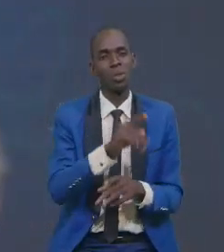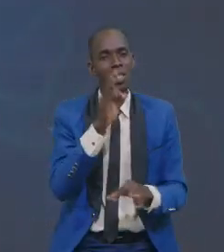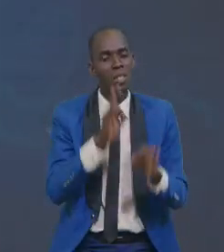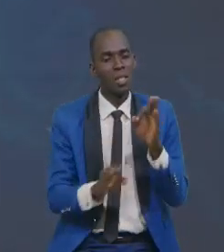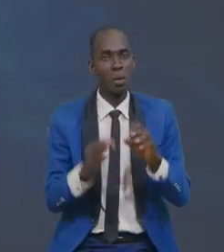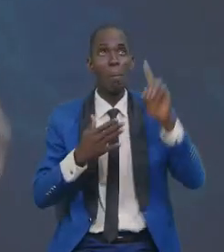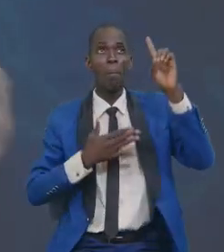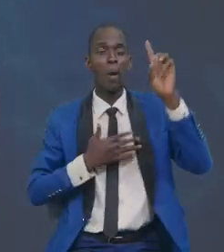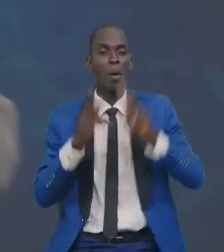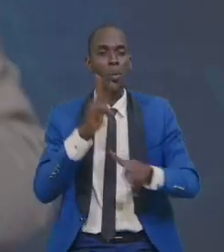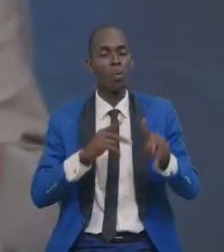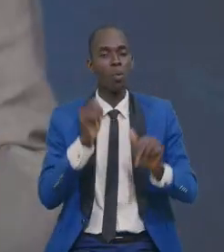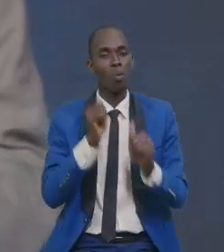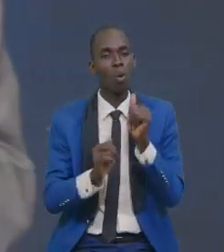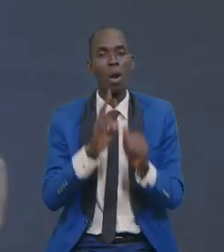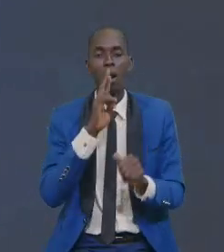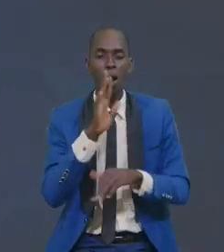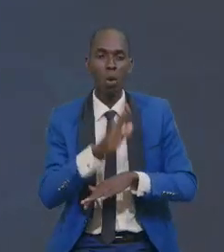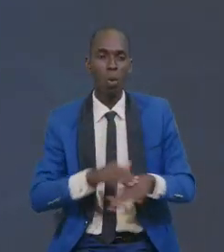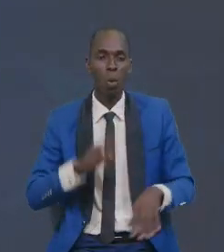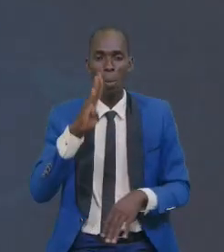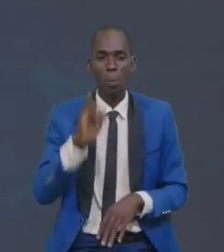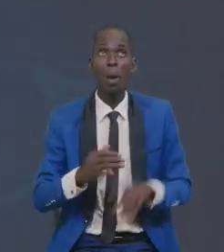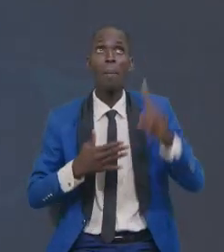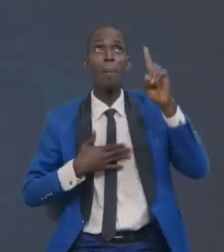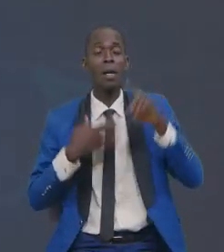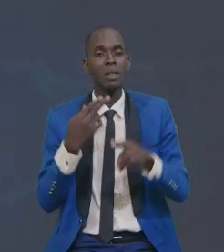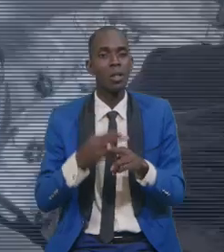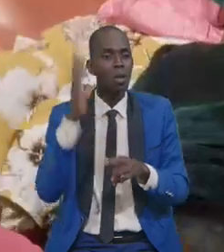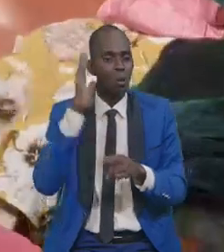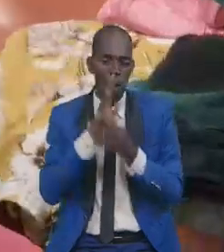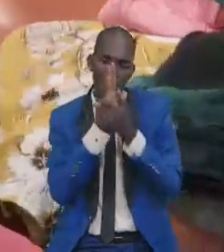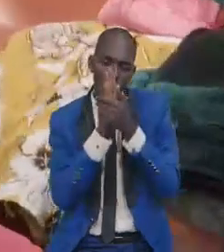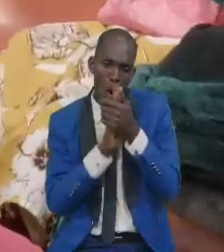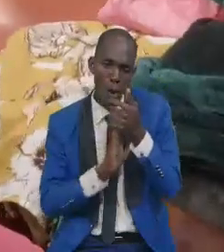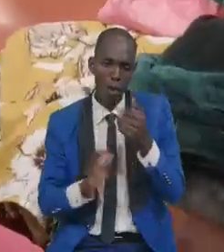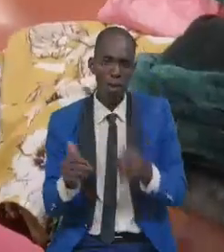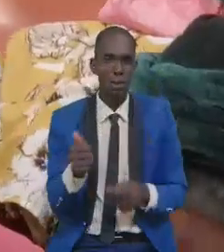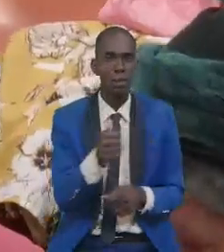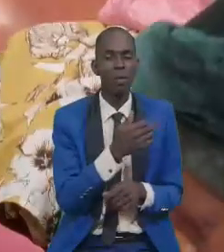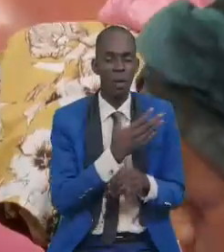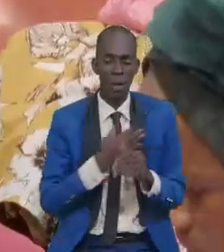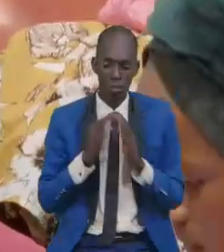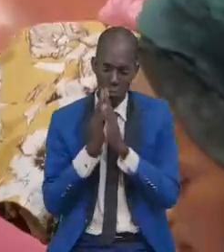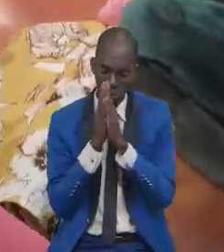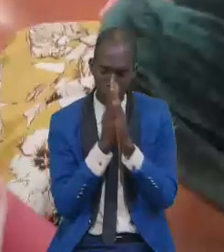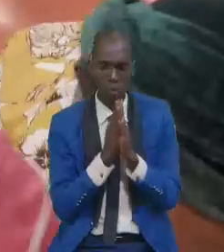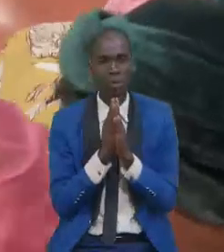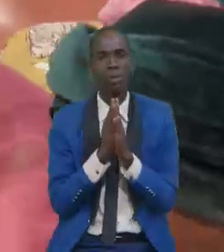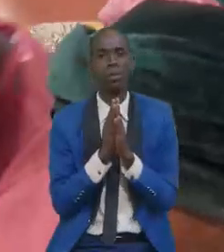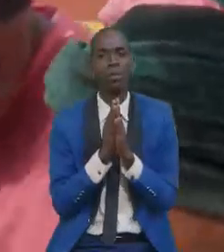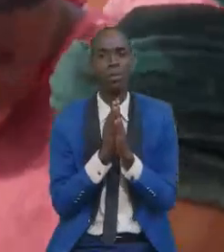my name shall humble themselves and pray. It